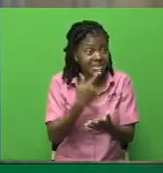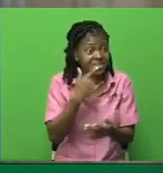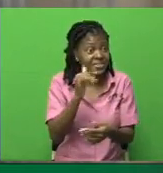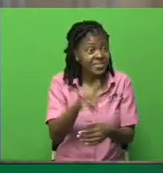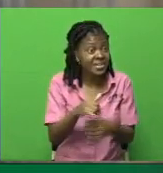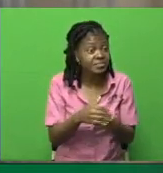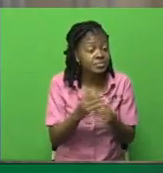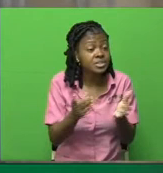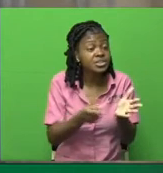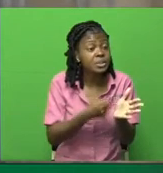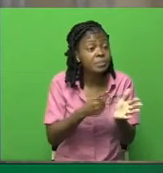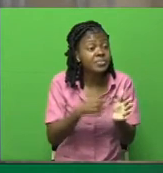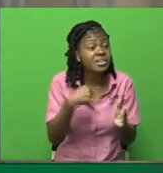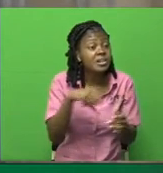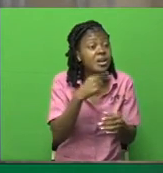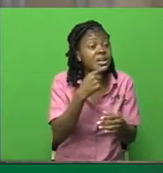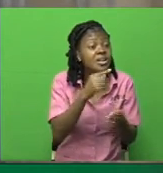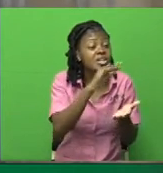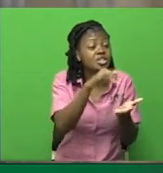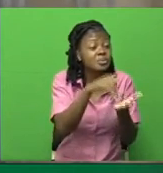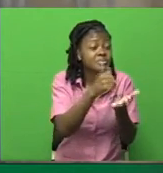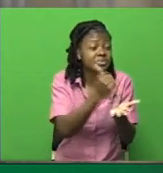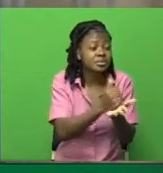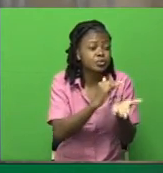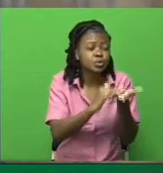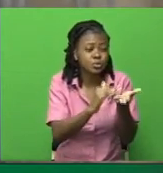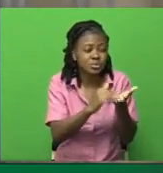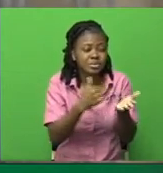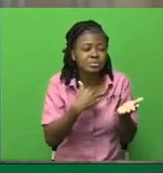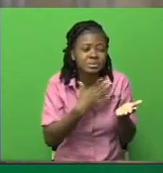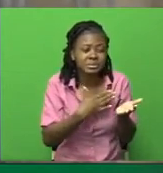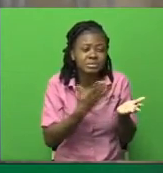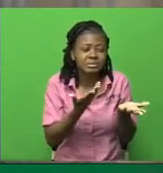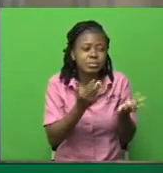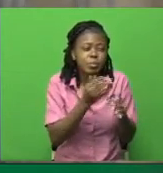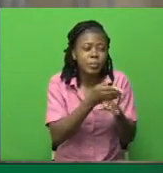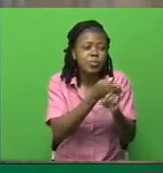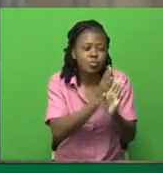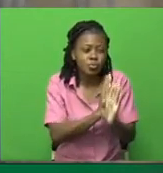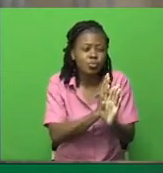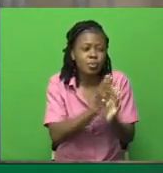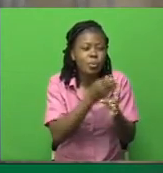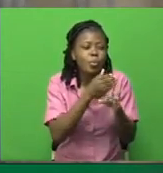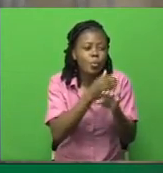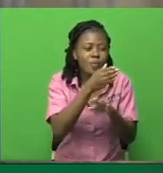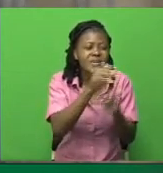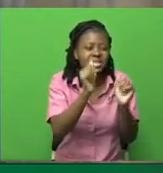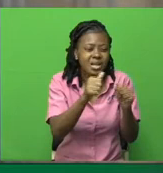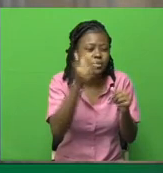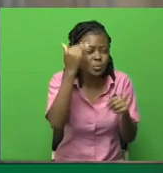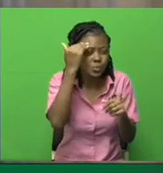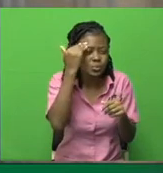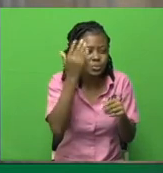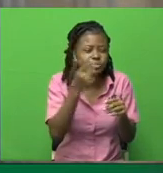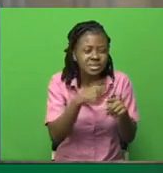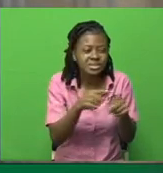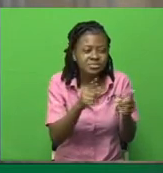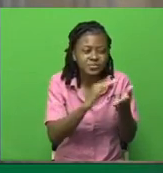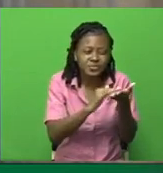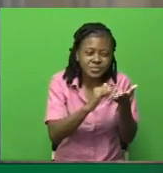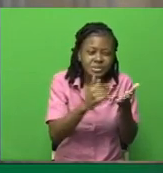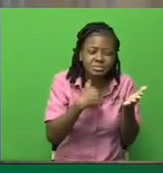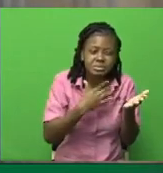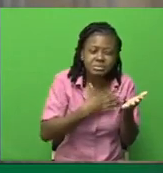we had to tell the Central Bank just ease up a little bit sometimes we went over the overdraft by one percent in